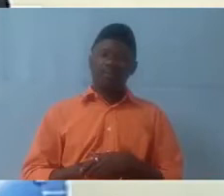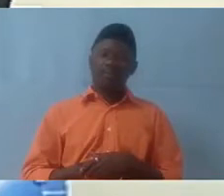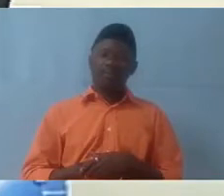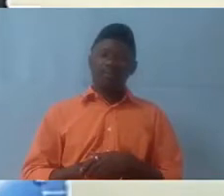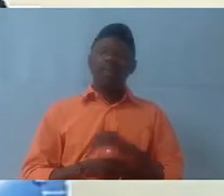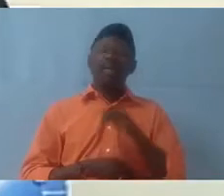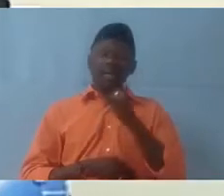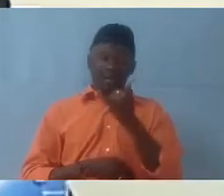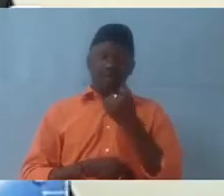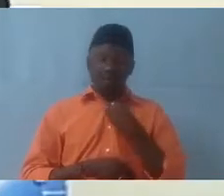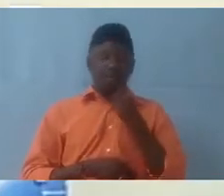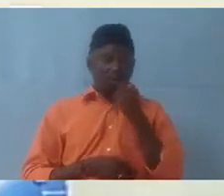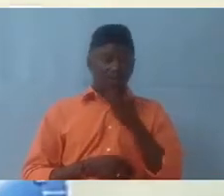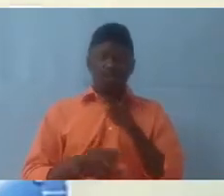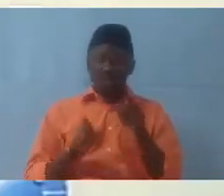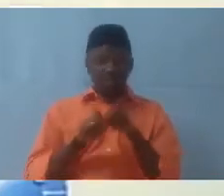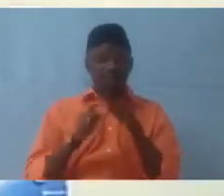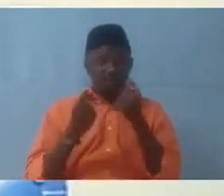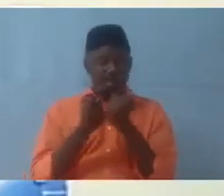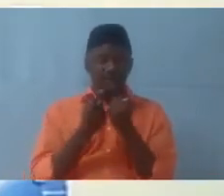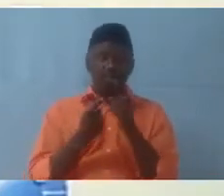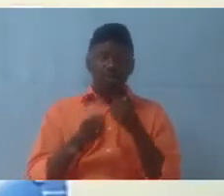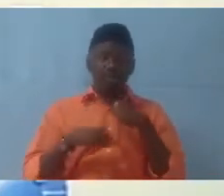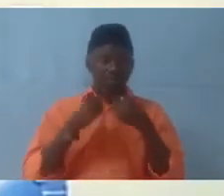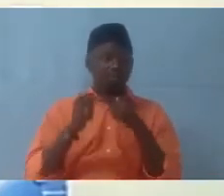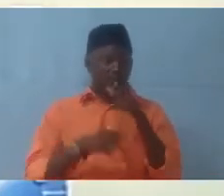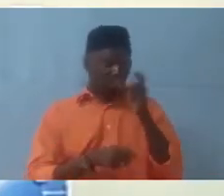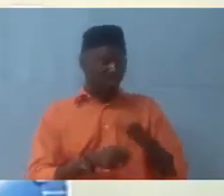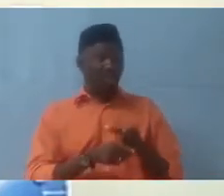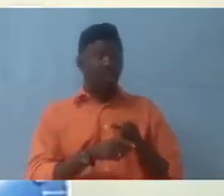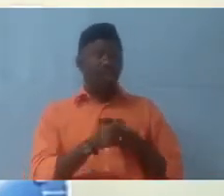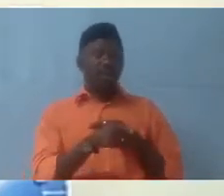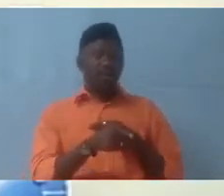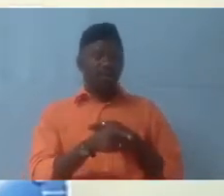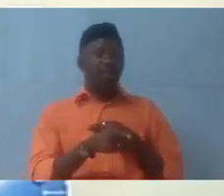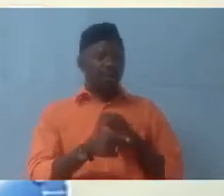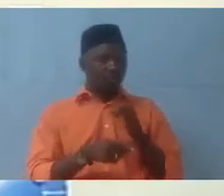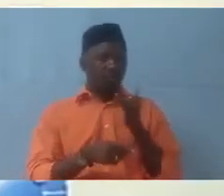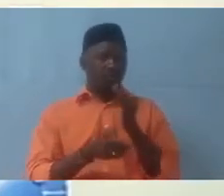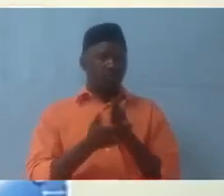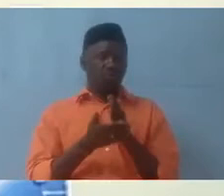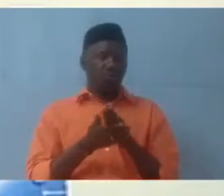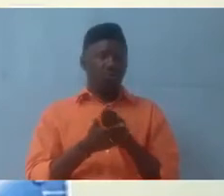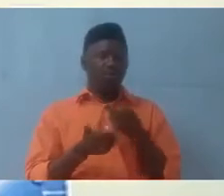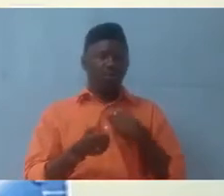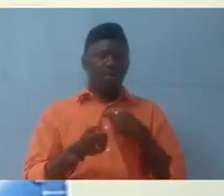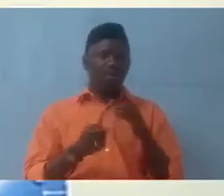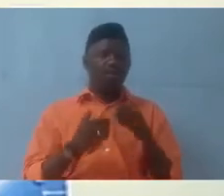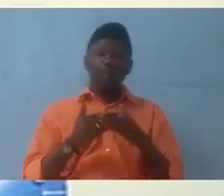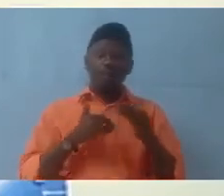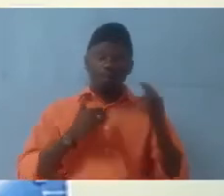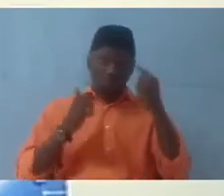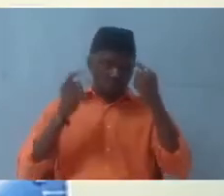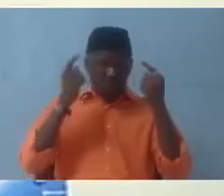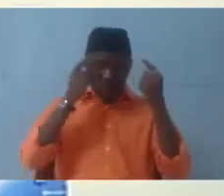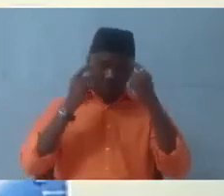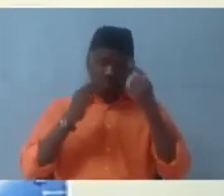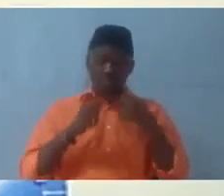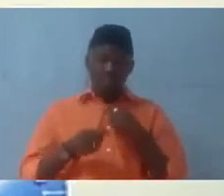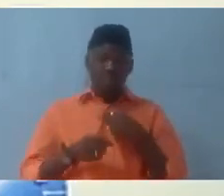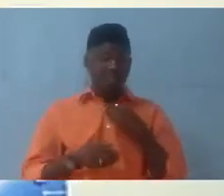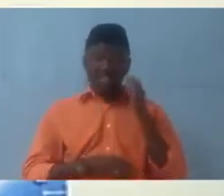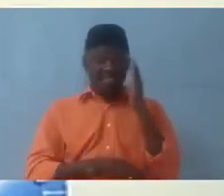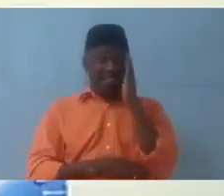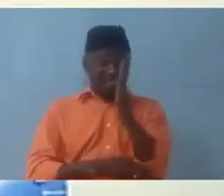I would naturally say the same thing, but when it comes to somebody, I really careful. So of course, yes, I was really really worried, because he was really just being very